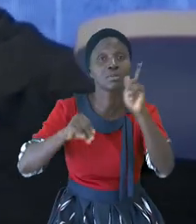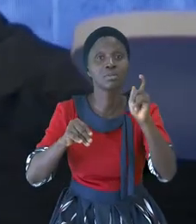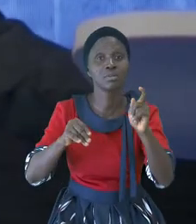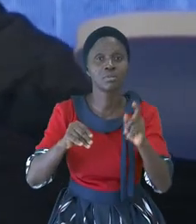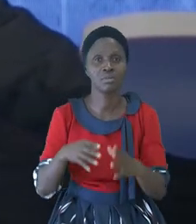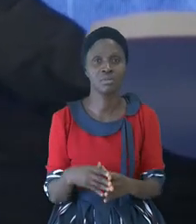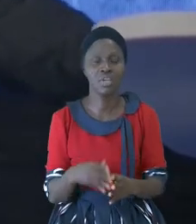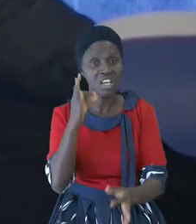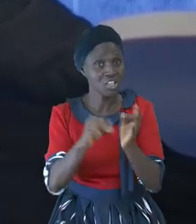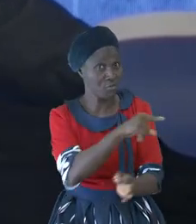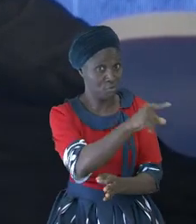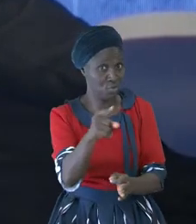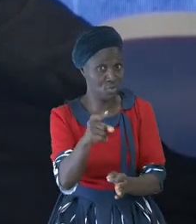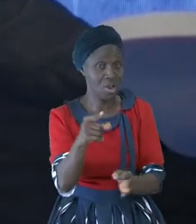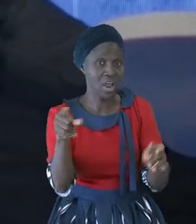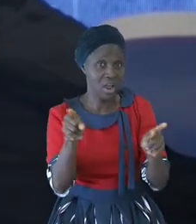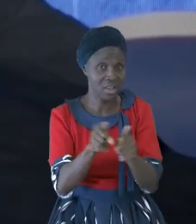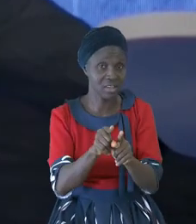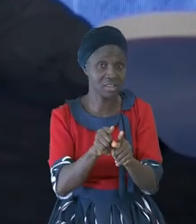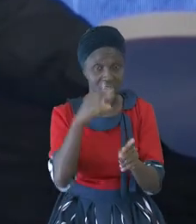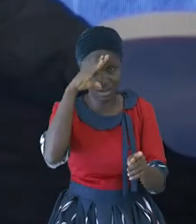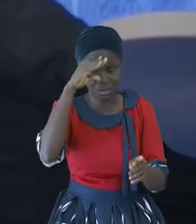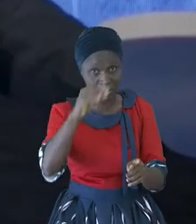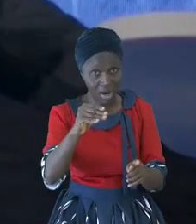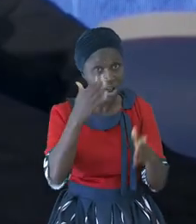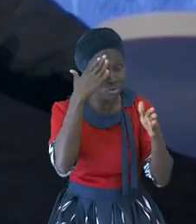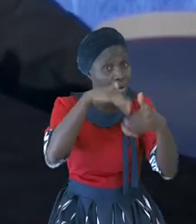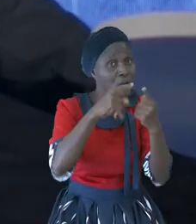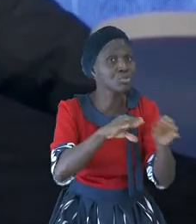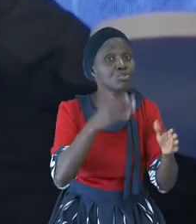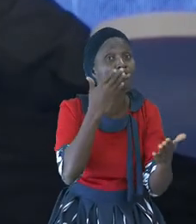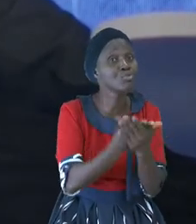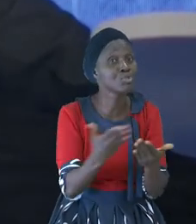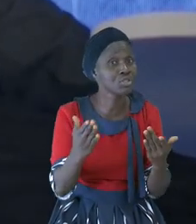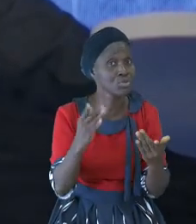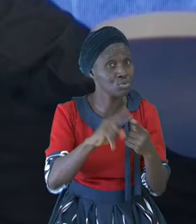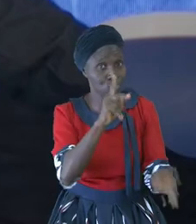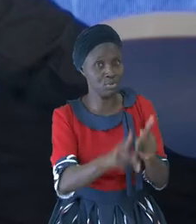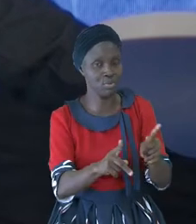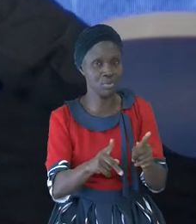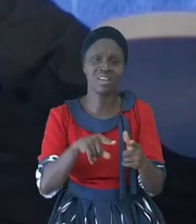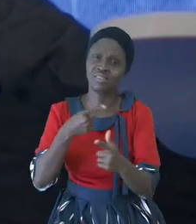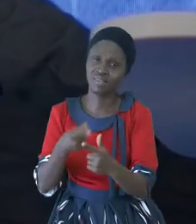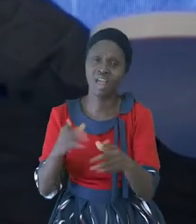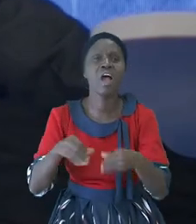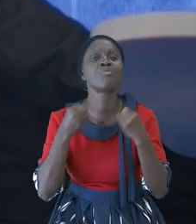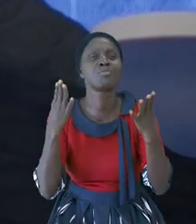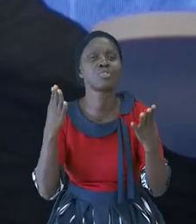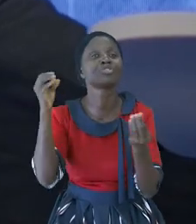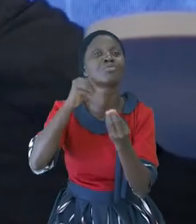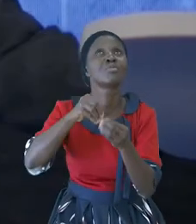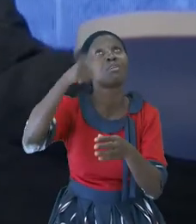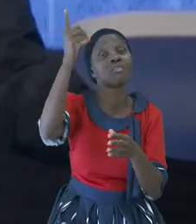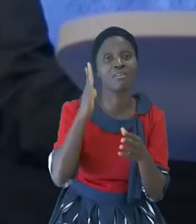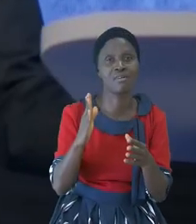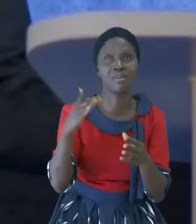evil know how to do good things unto people, how much more God the